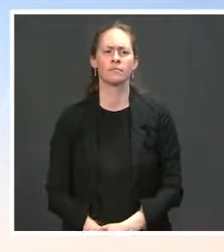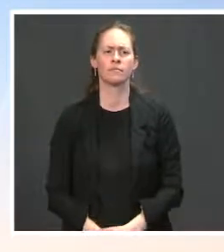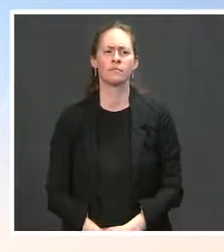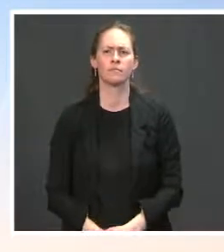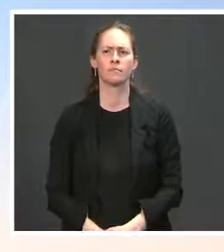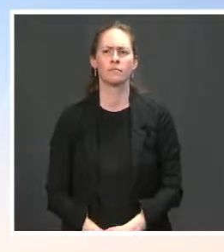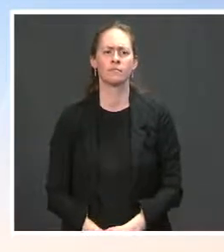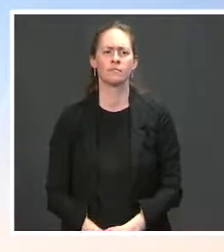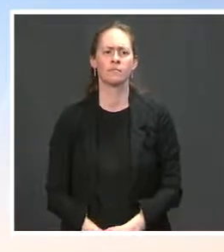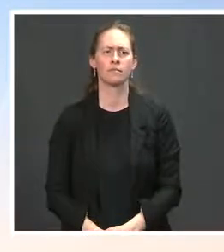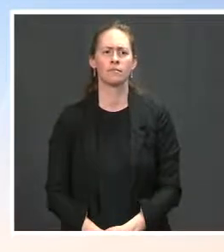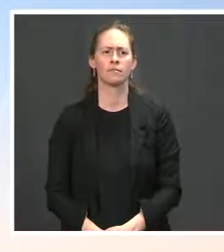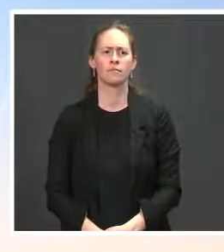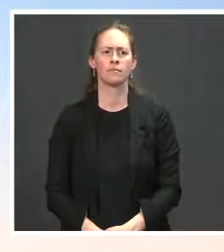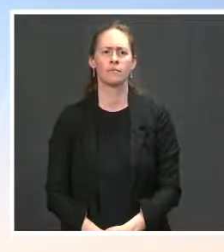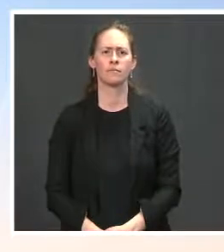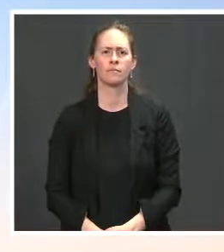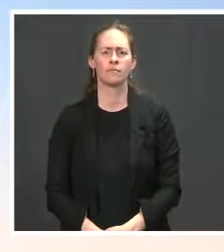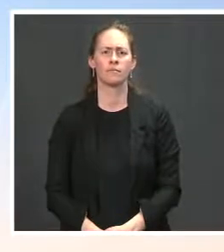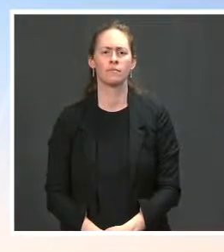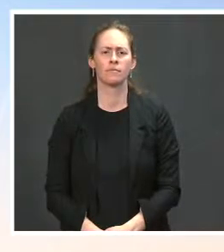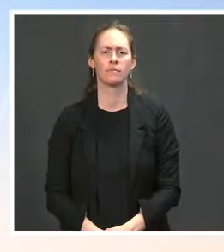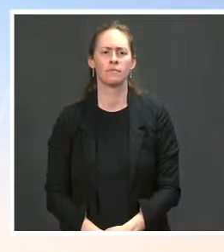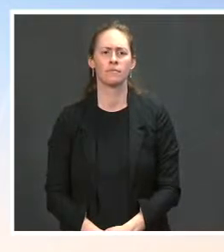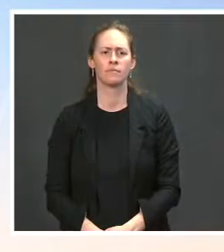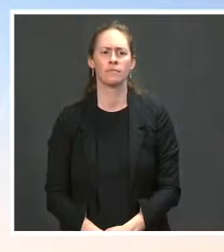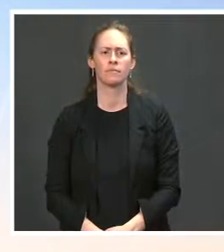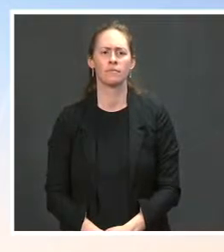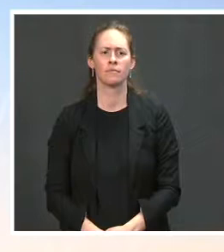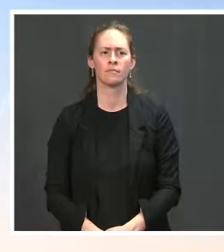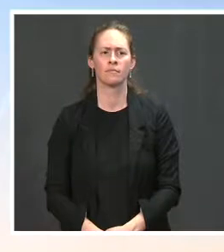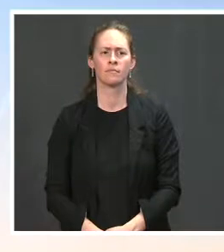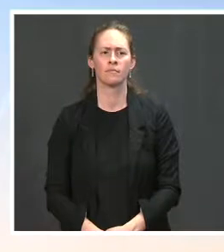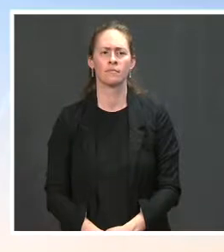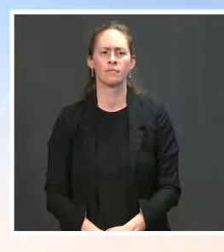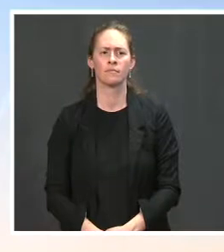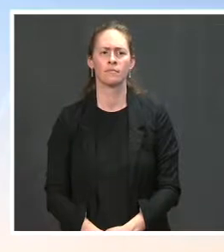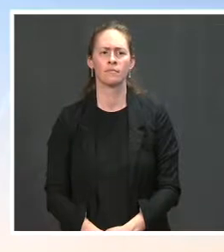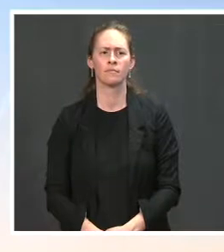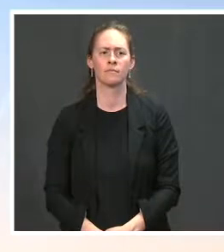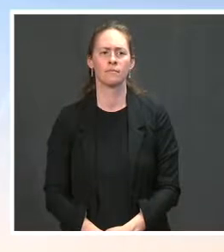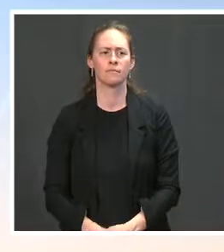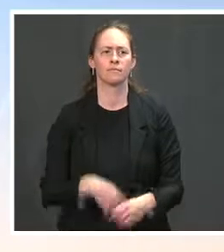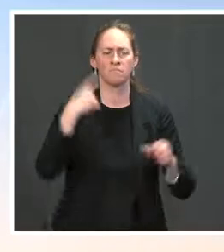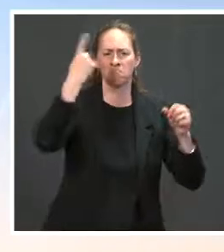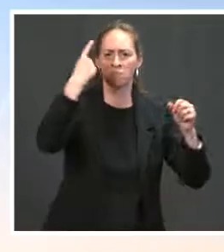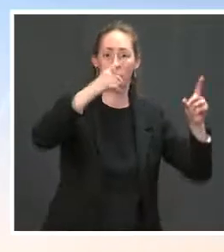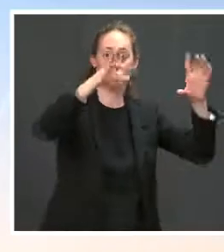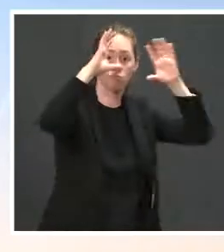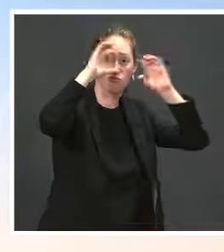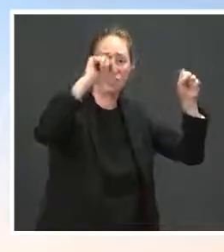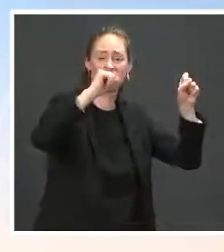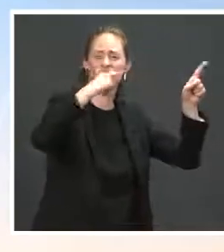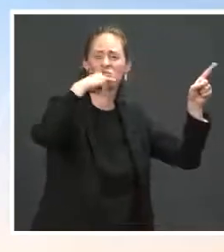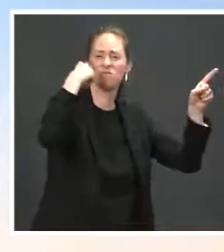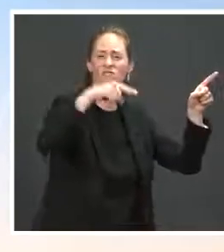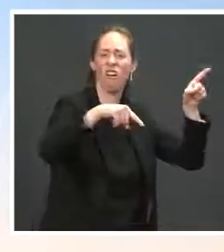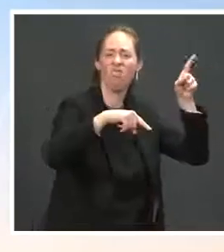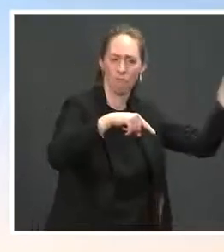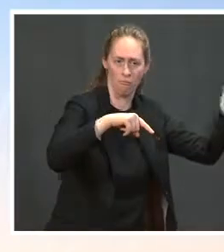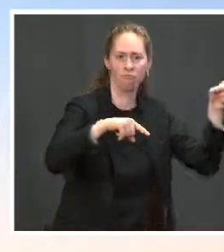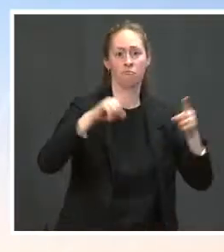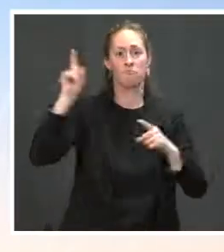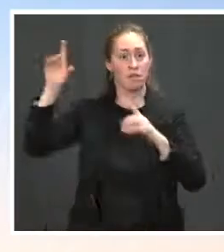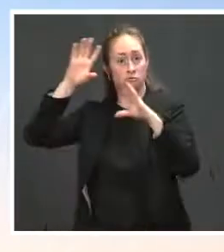president of Belarus and Putin as well today, both are touting this supposed plan by the US to have